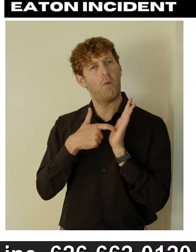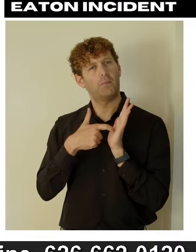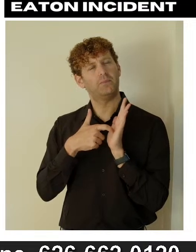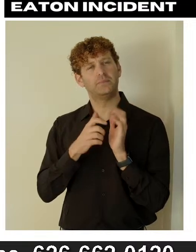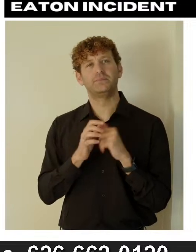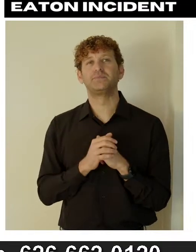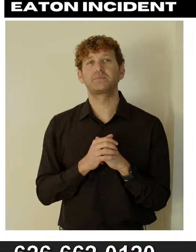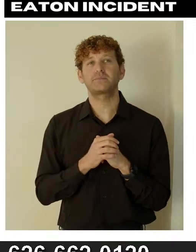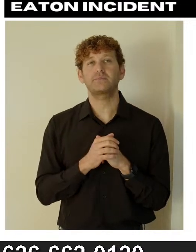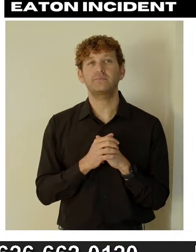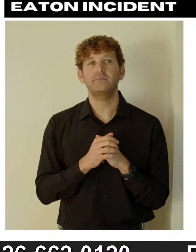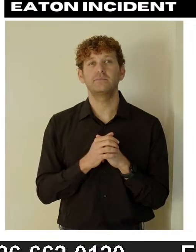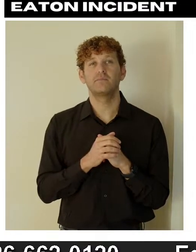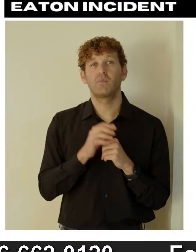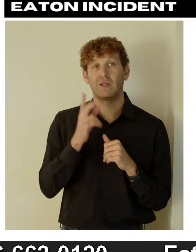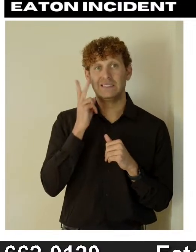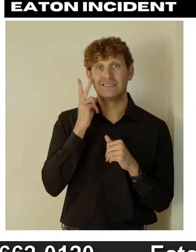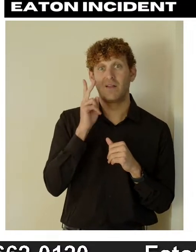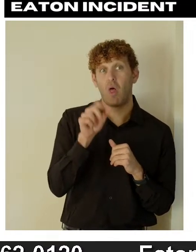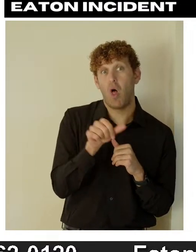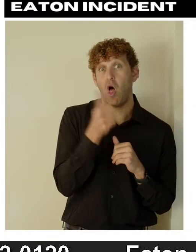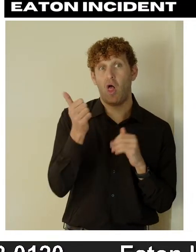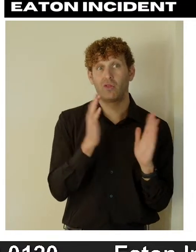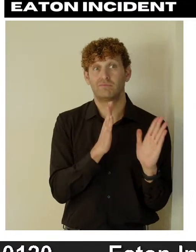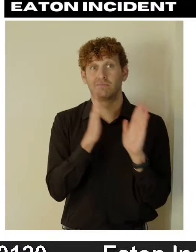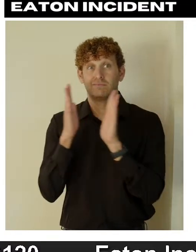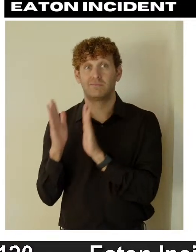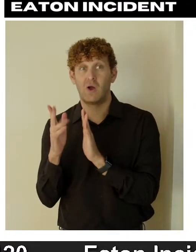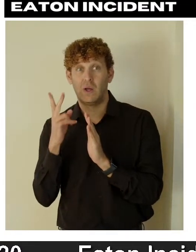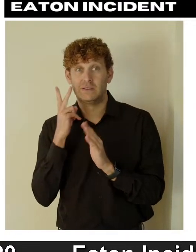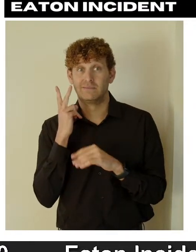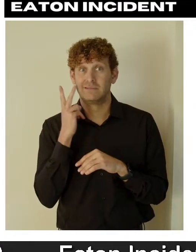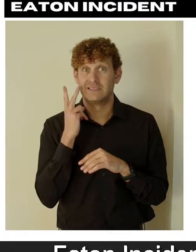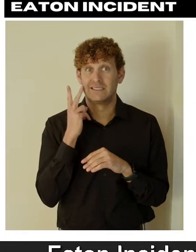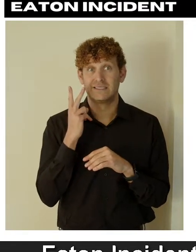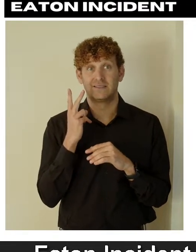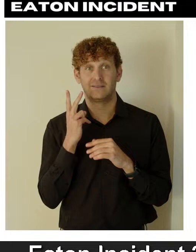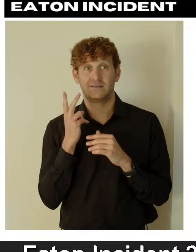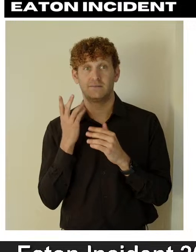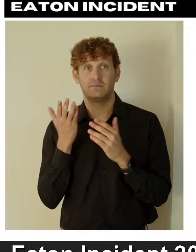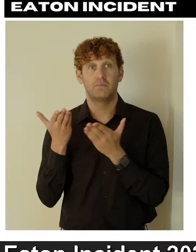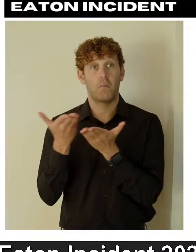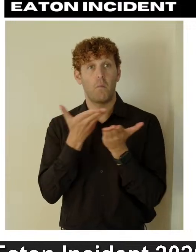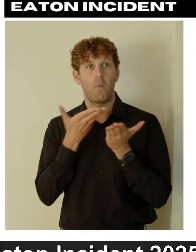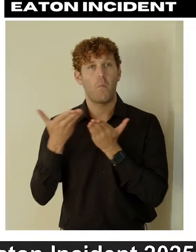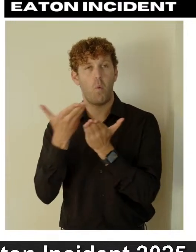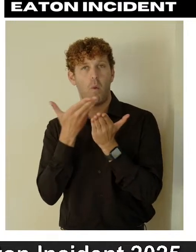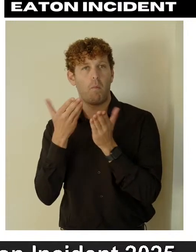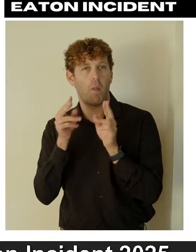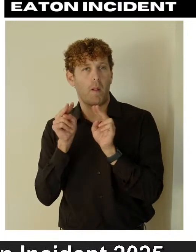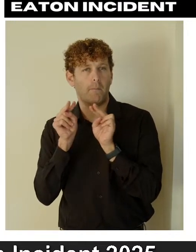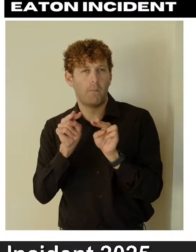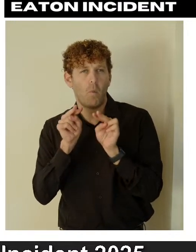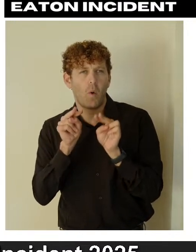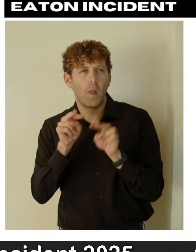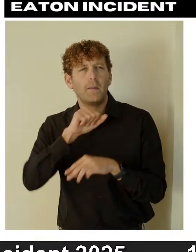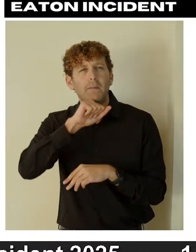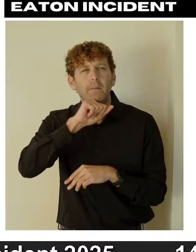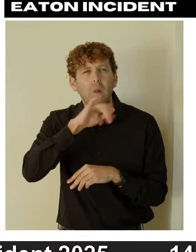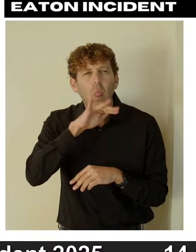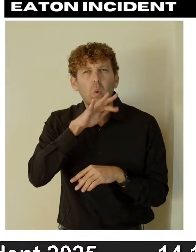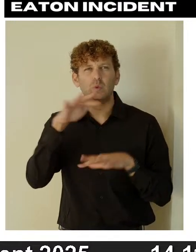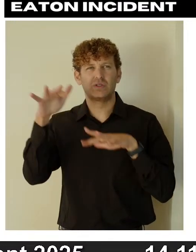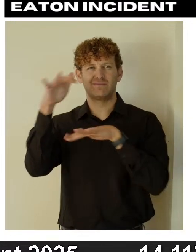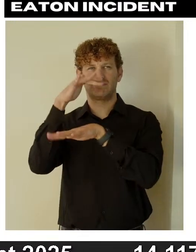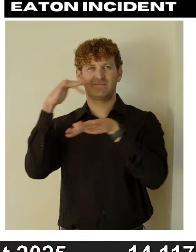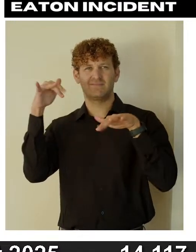And then over here on the other side are our portable monitors or the criteria pollutant monitors. Both, one is portable and one is